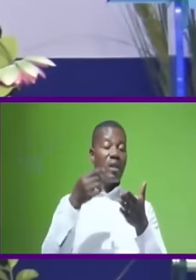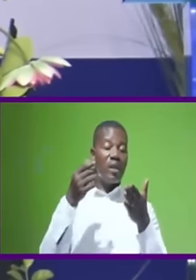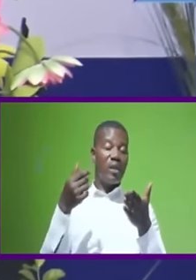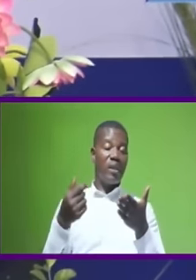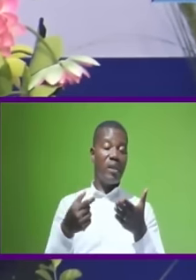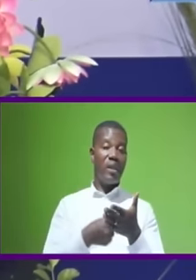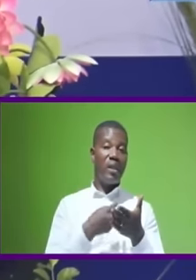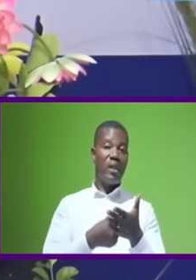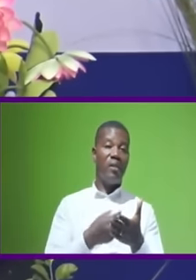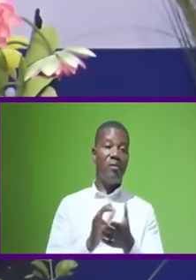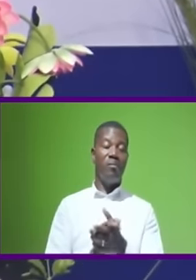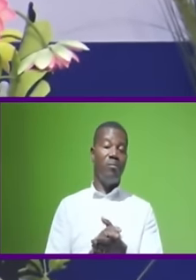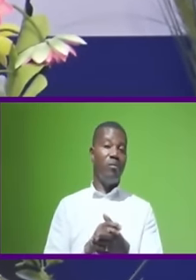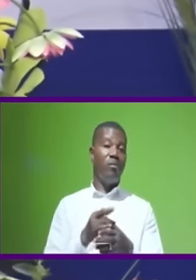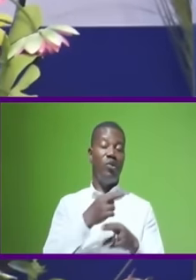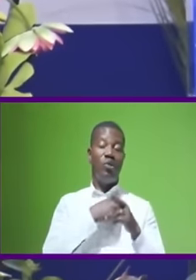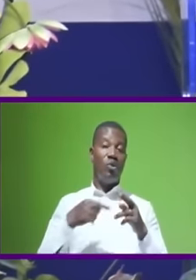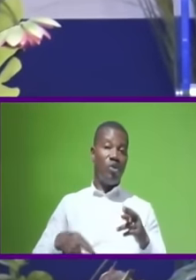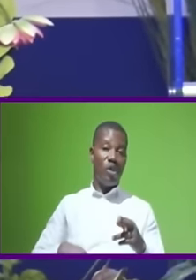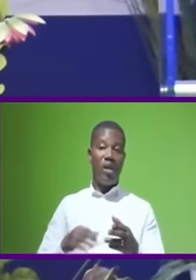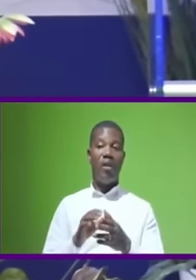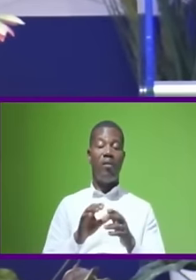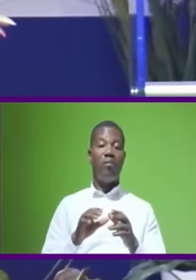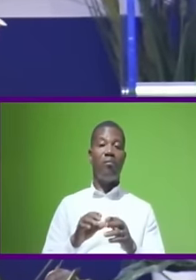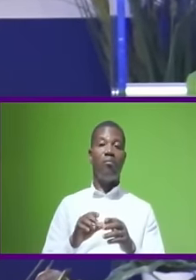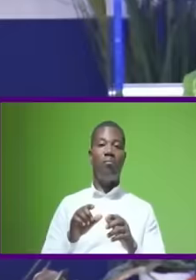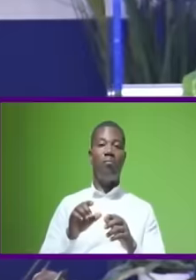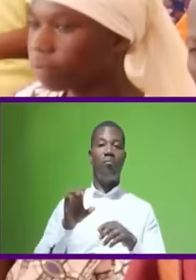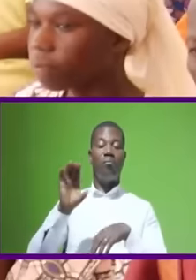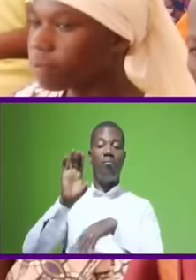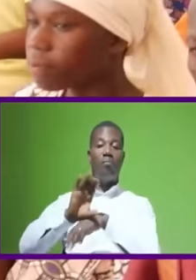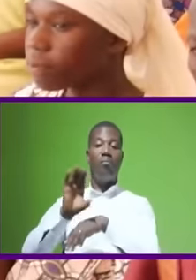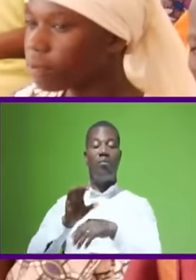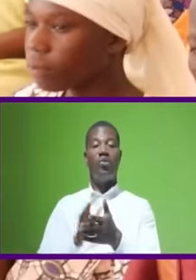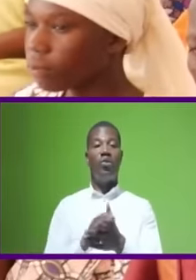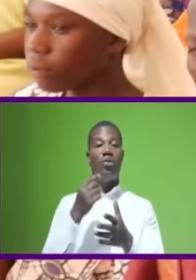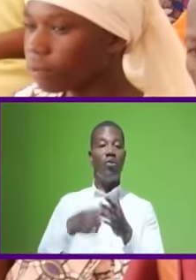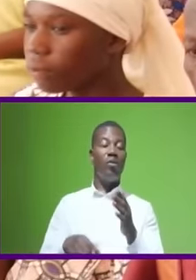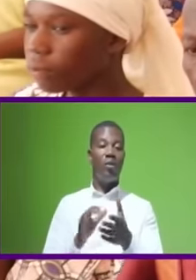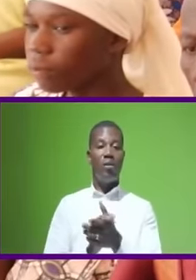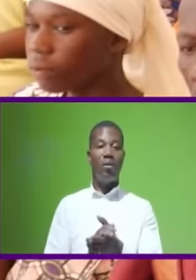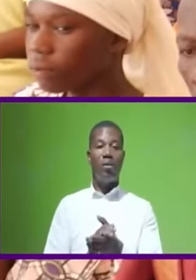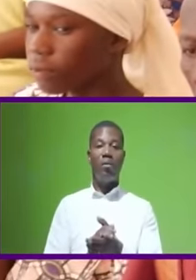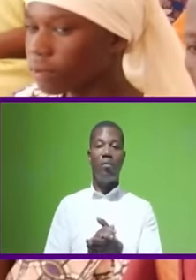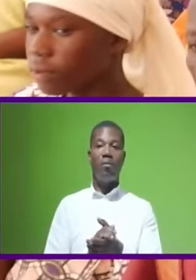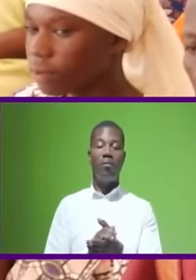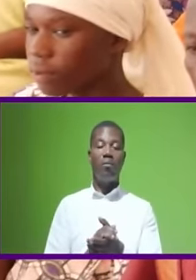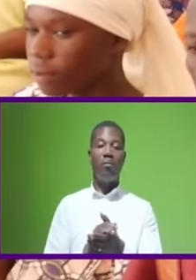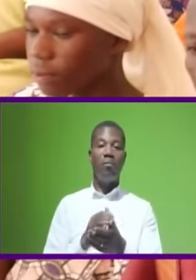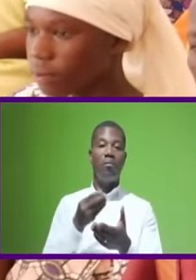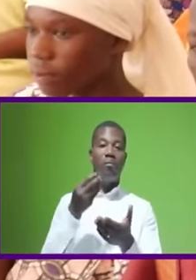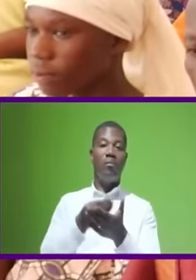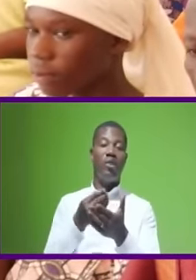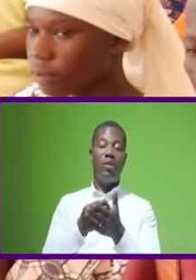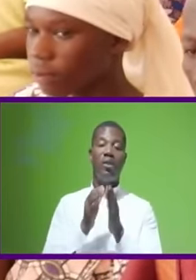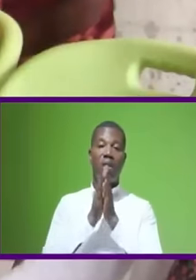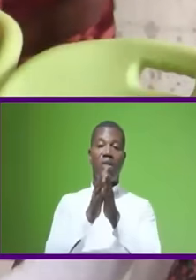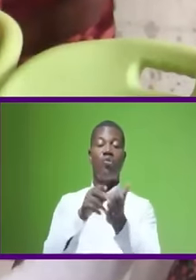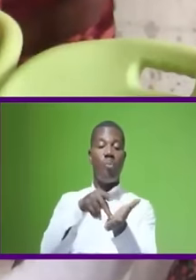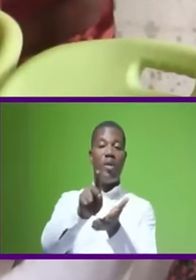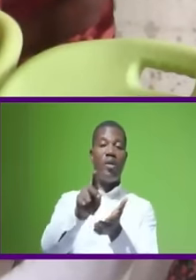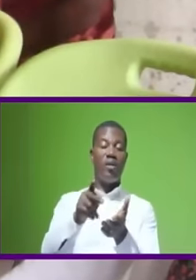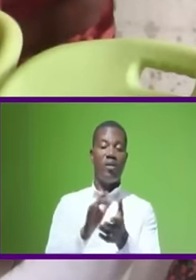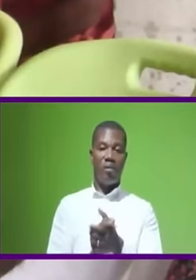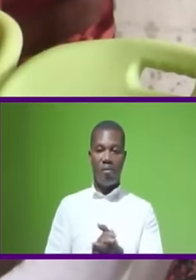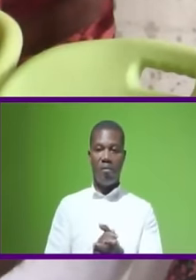movement, Ekabena, Wechato also. So Accra branch, Kumasi, and then even the whole Ghana, all the other branches.